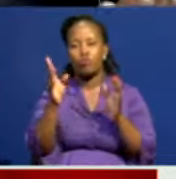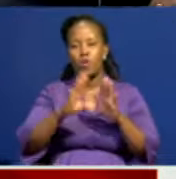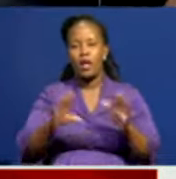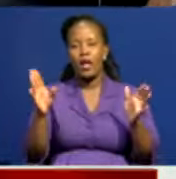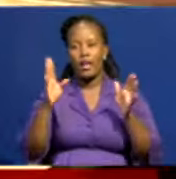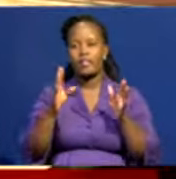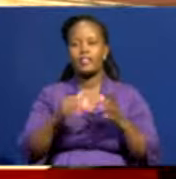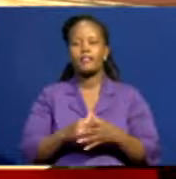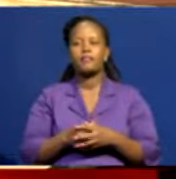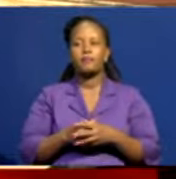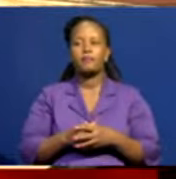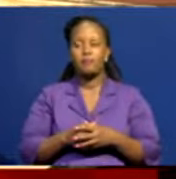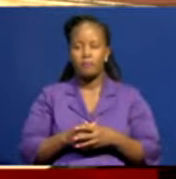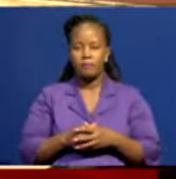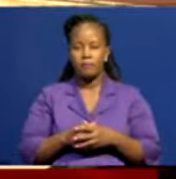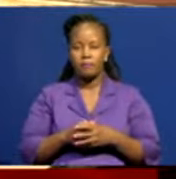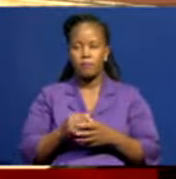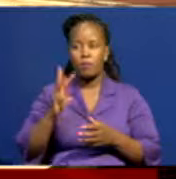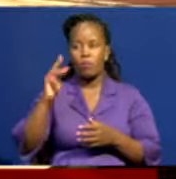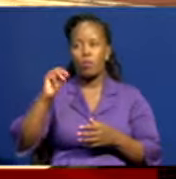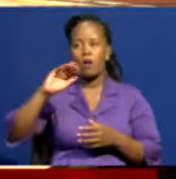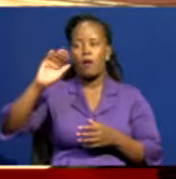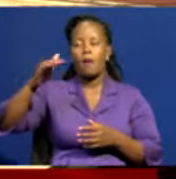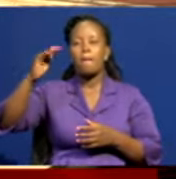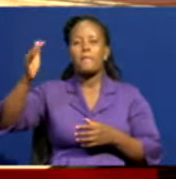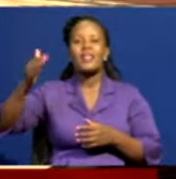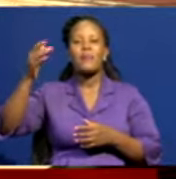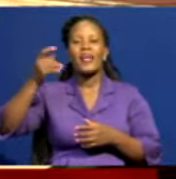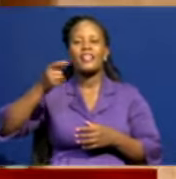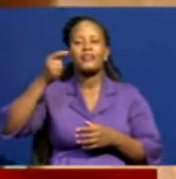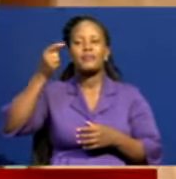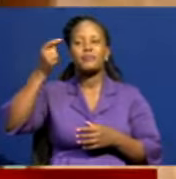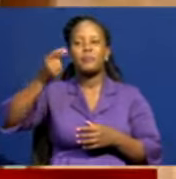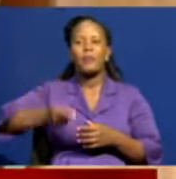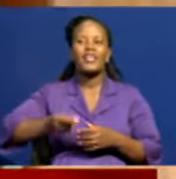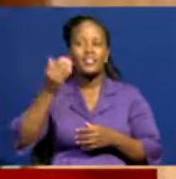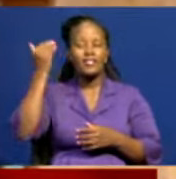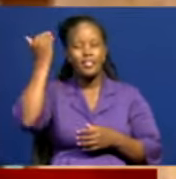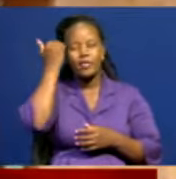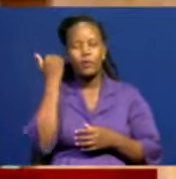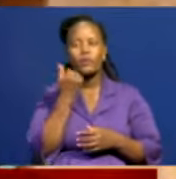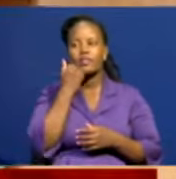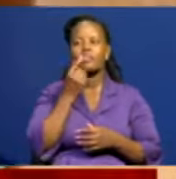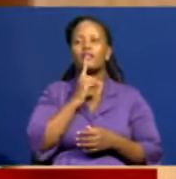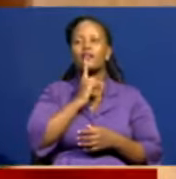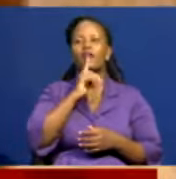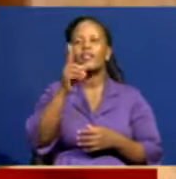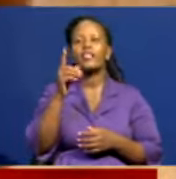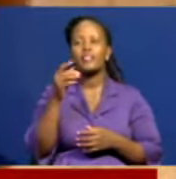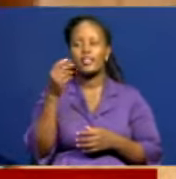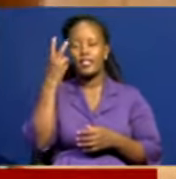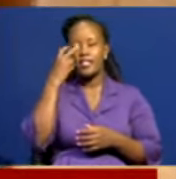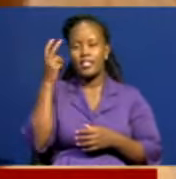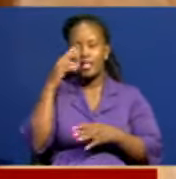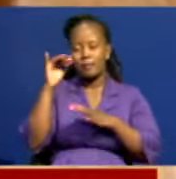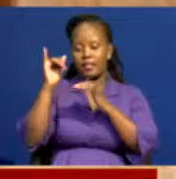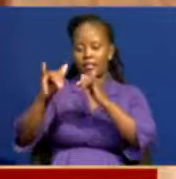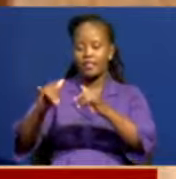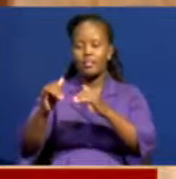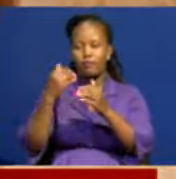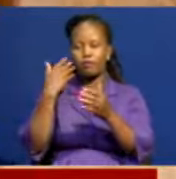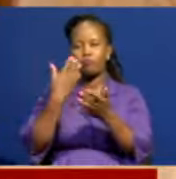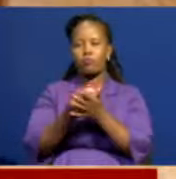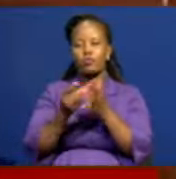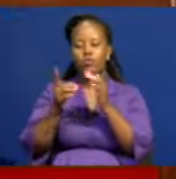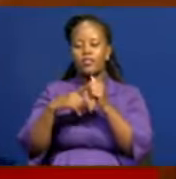shillings. Milimani Senior Principal Magistrate Dolphina Alego gave the orders to have the suspect remanded for 6 days